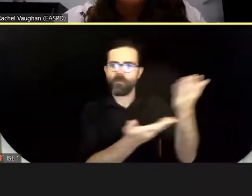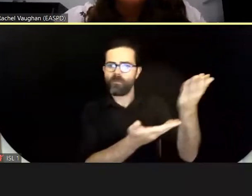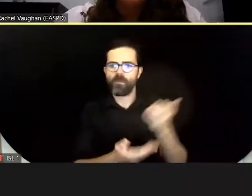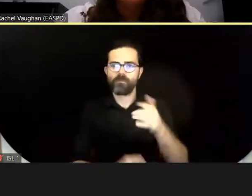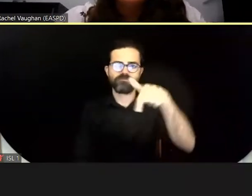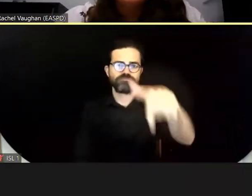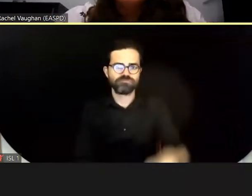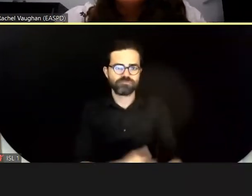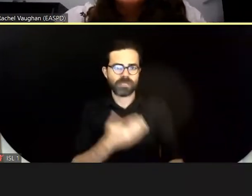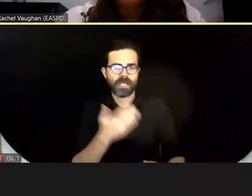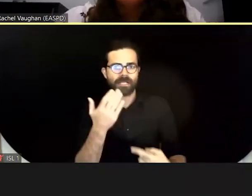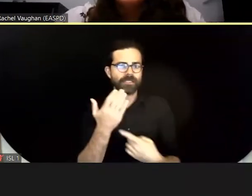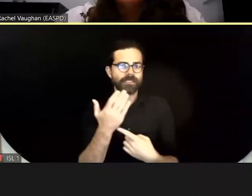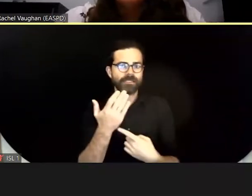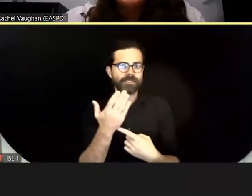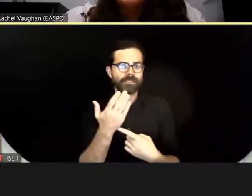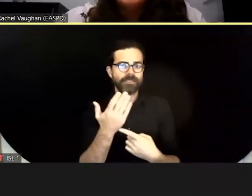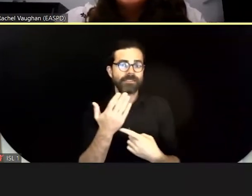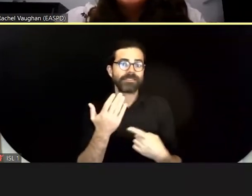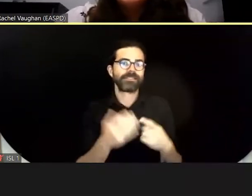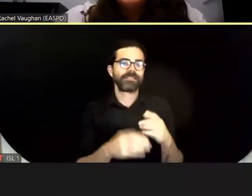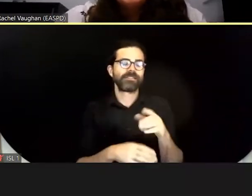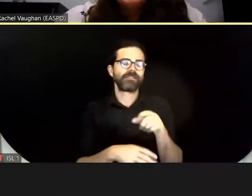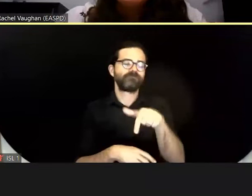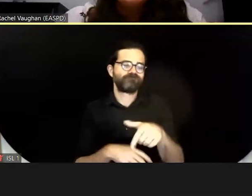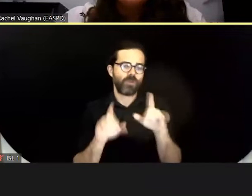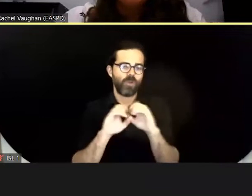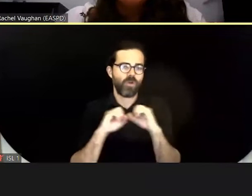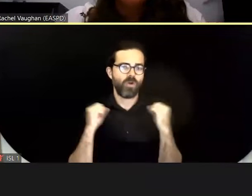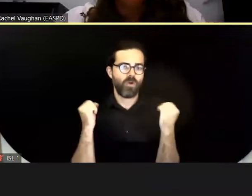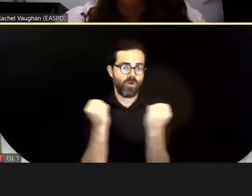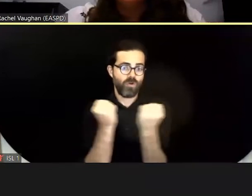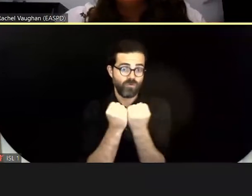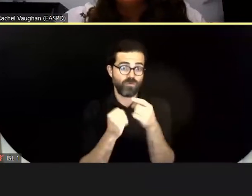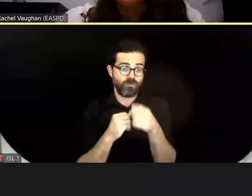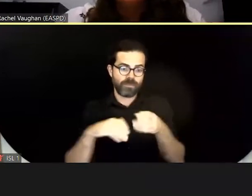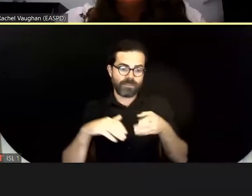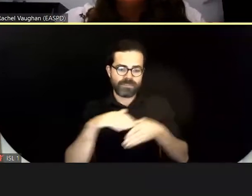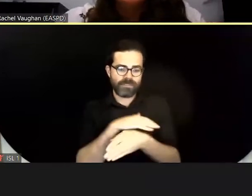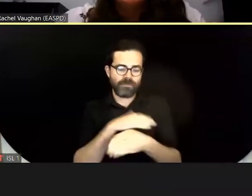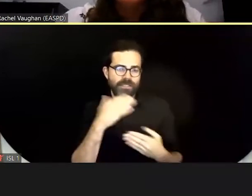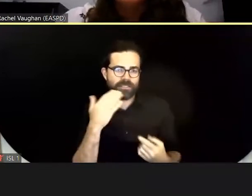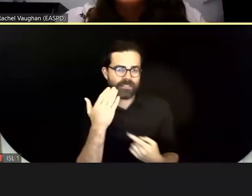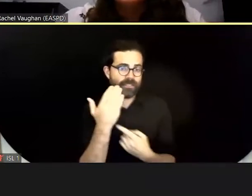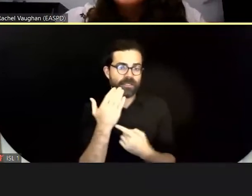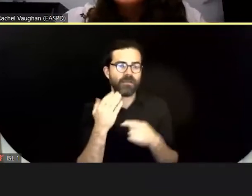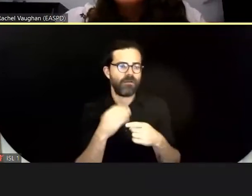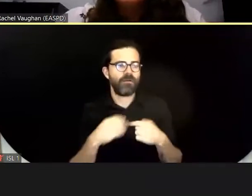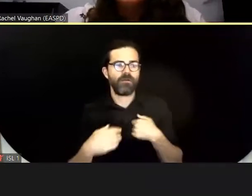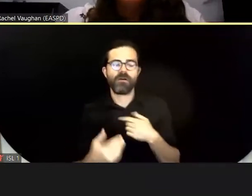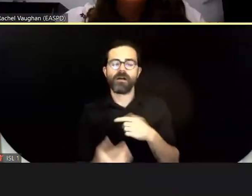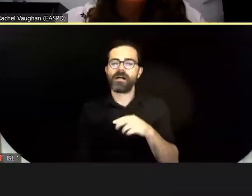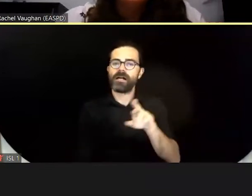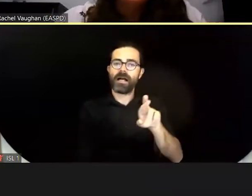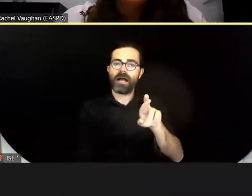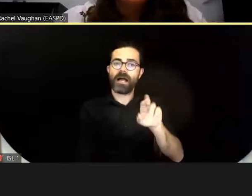Rachel Vaughan. I'm Head of Operations at ESPD, and I'll be moderating today's session about online care